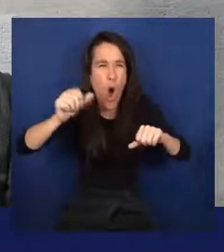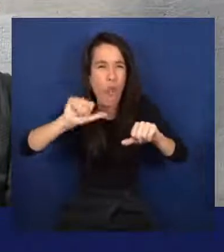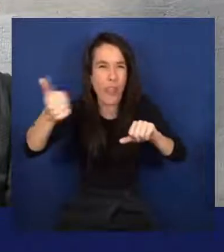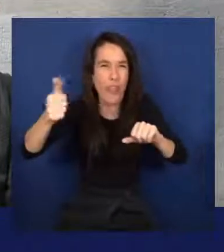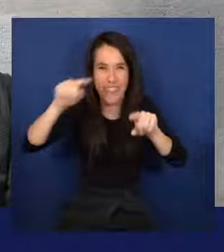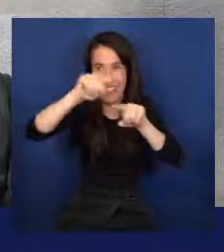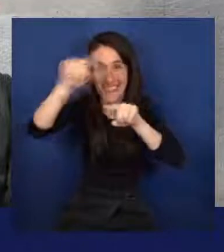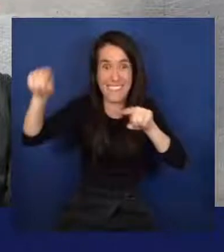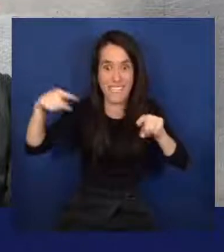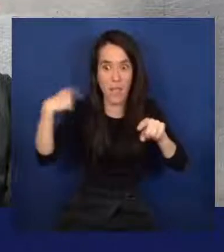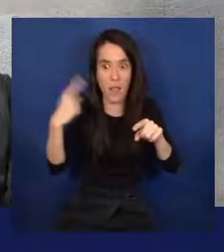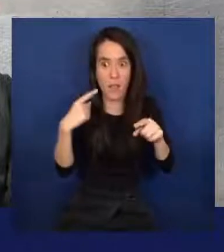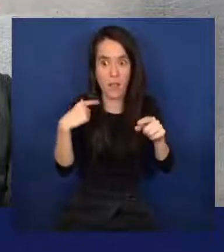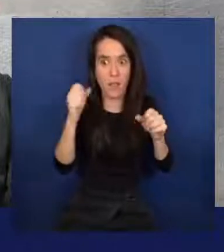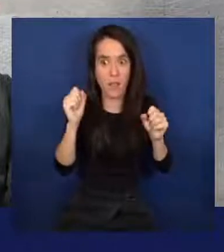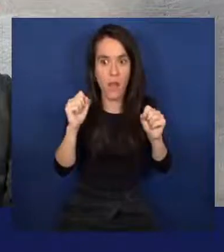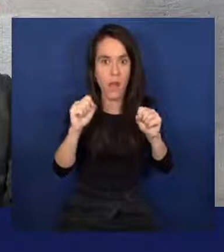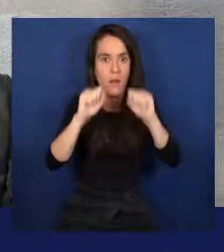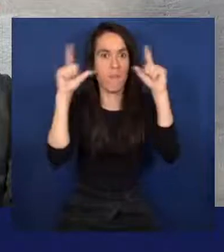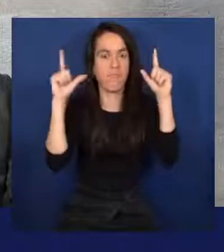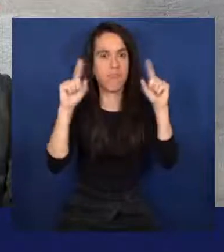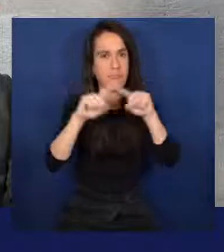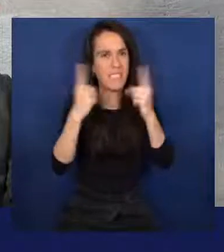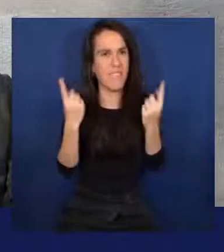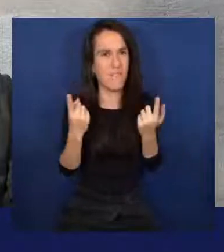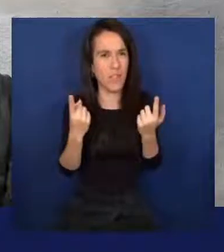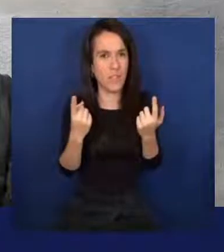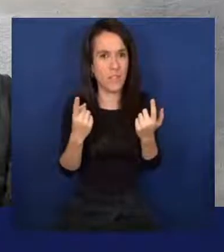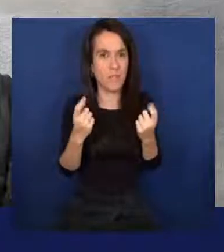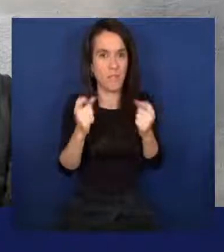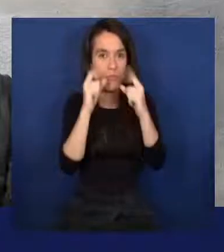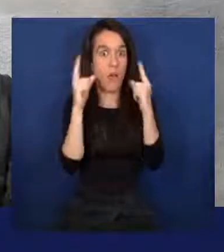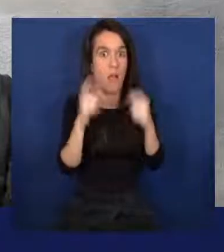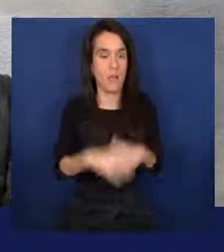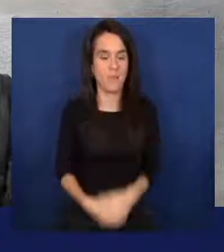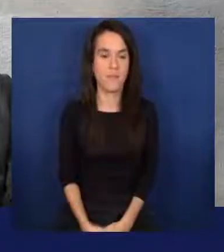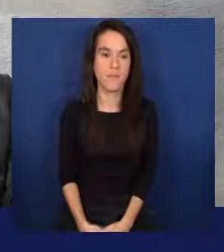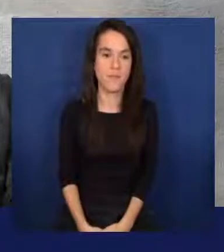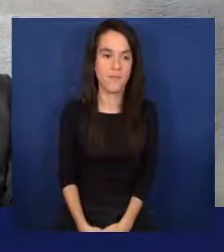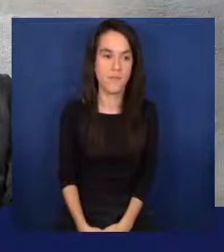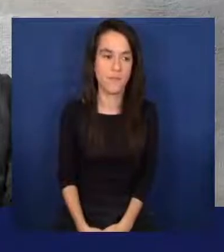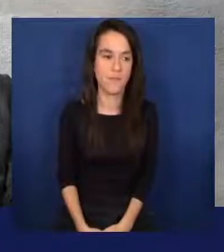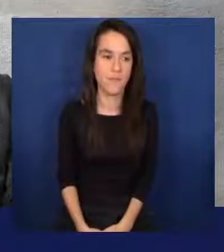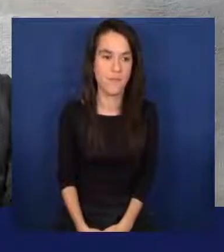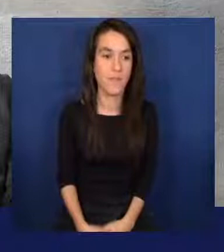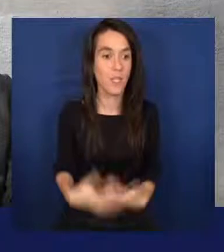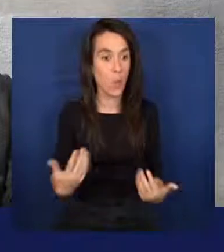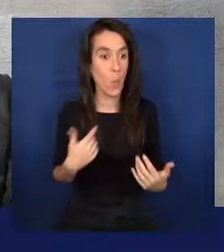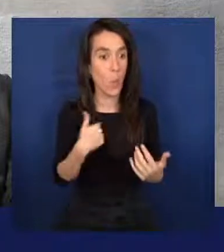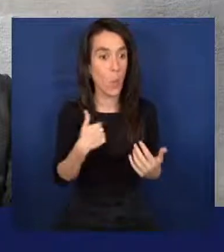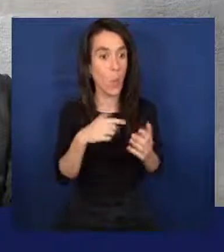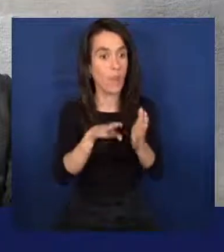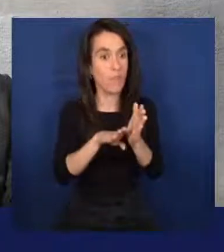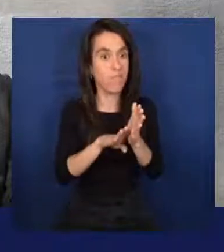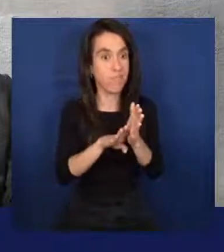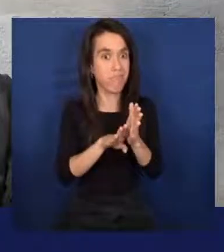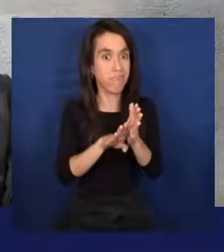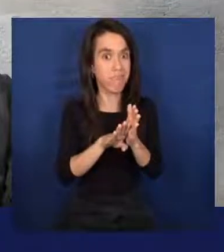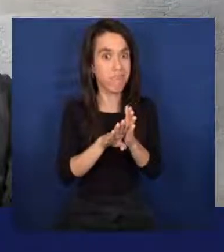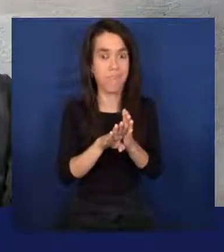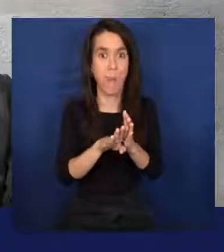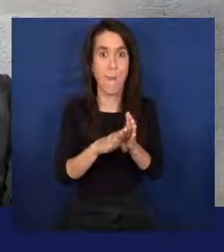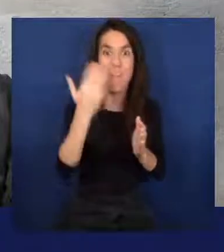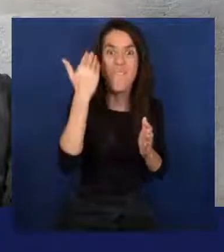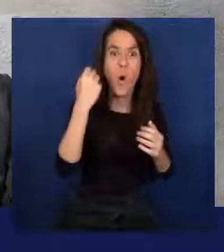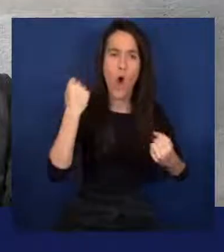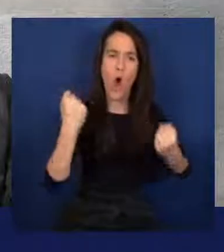may be a new class of concern. As we get better at this, as the same way that when the car got faster,